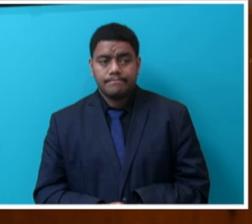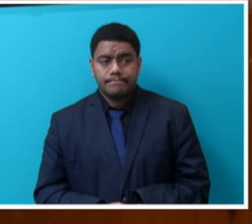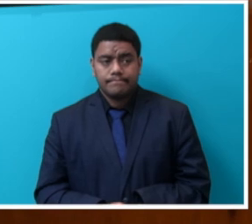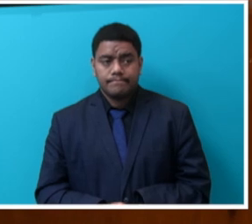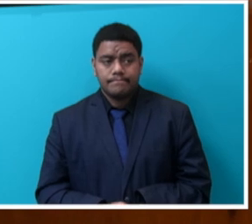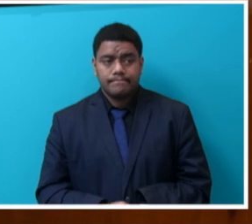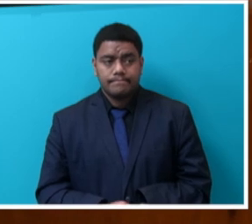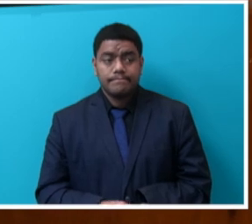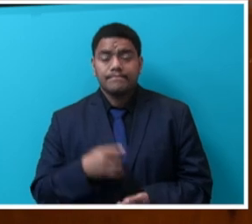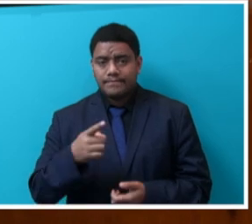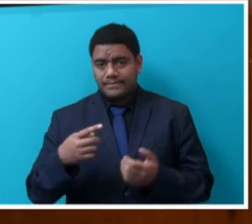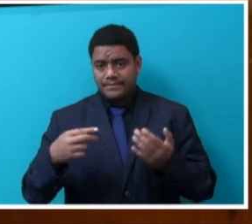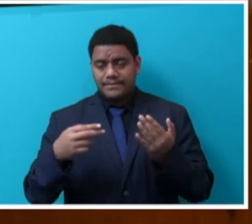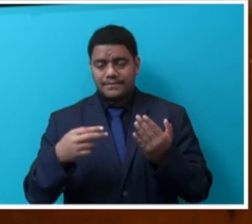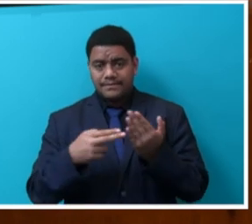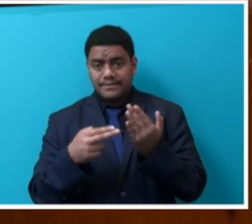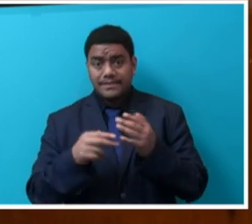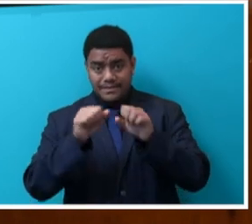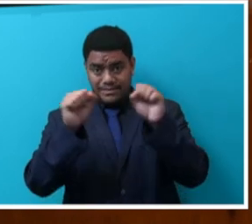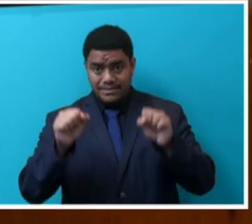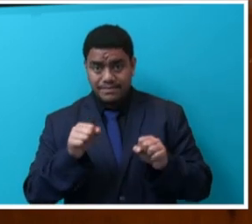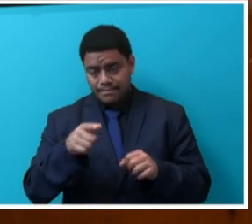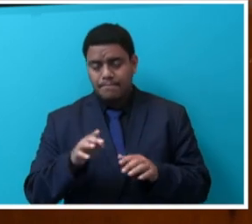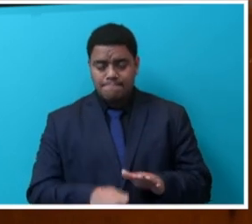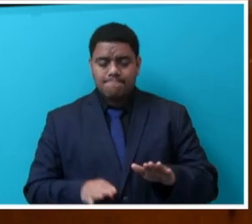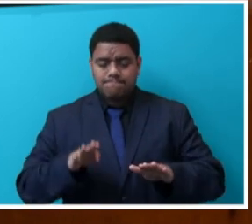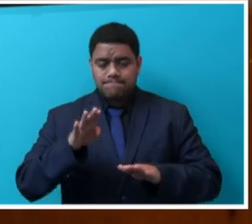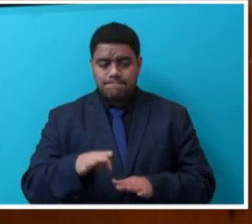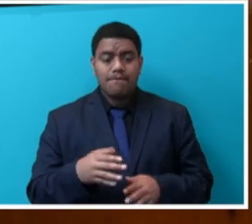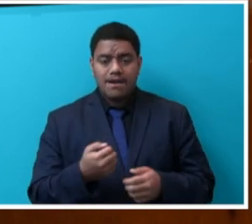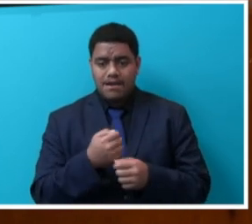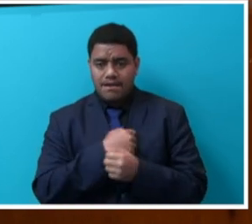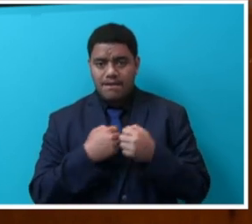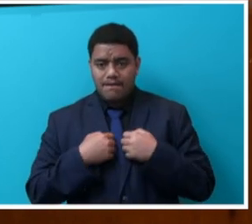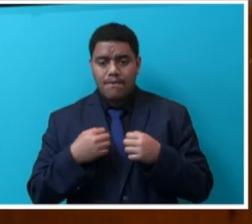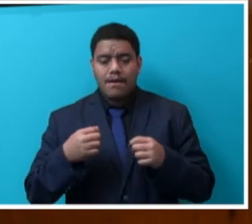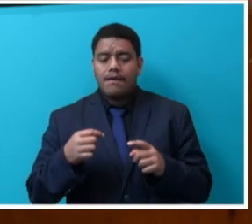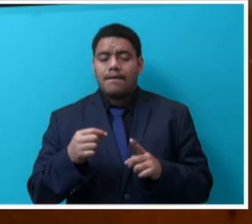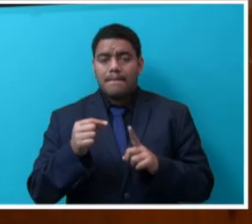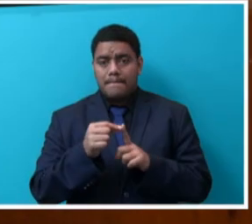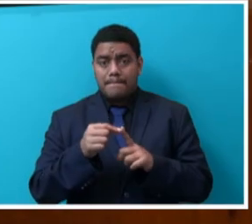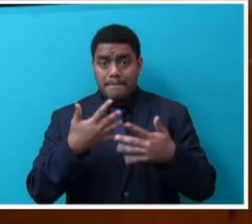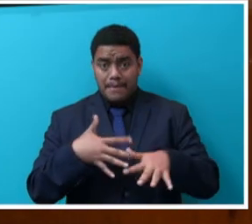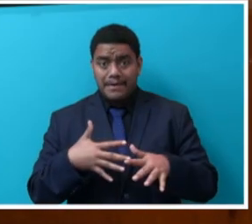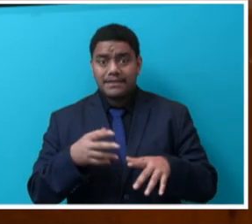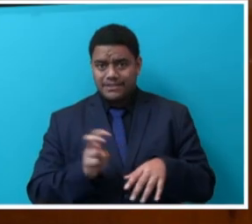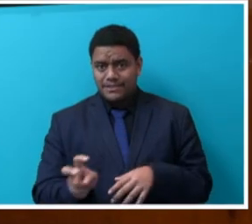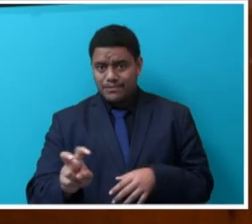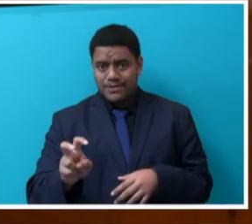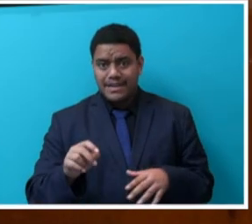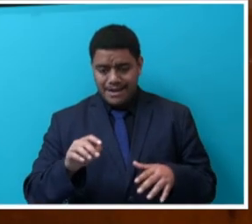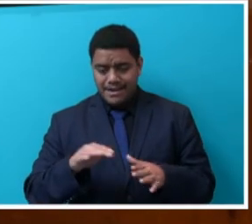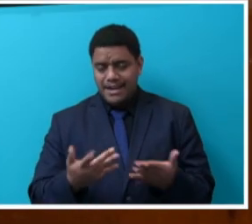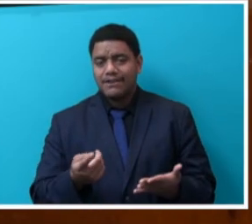e-ticketing system marks a major step in modernizing our public transportation sector. The